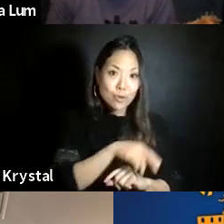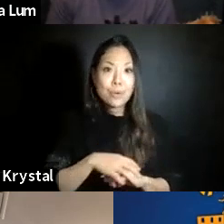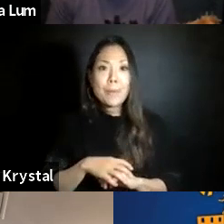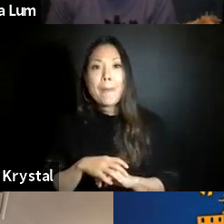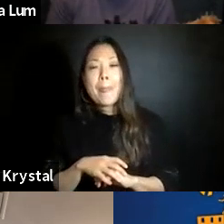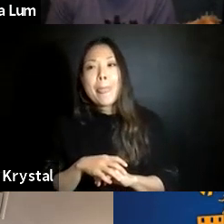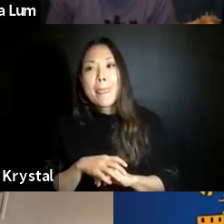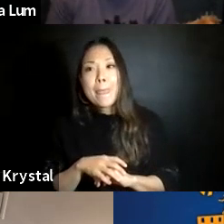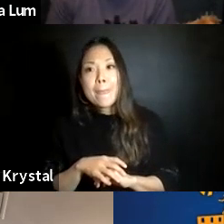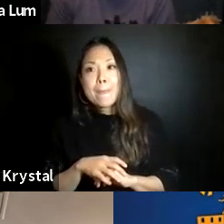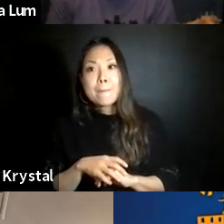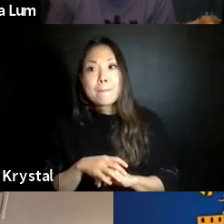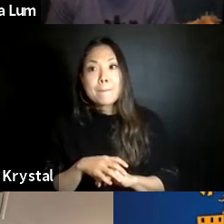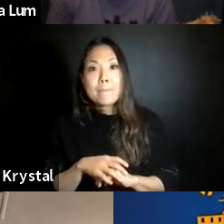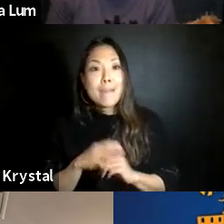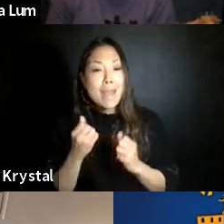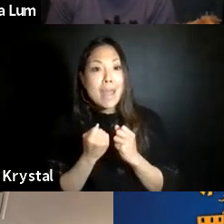everyone that's in that tier